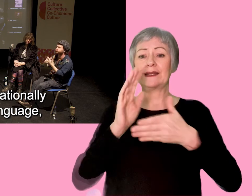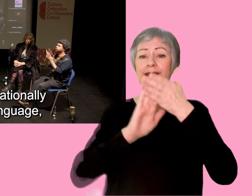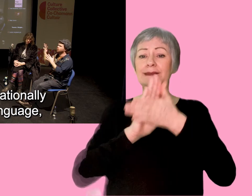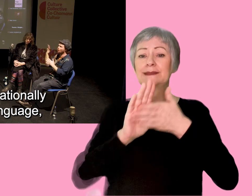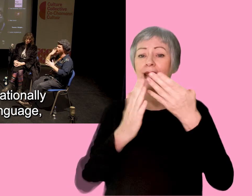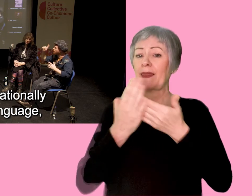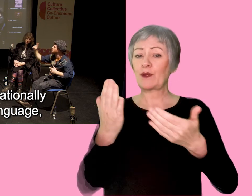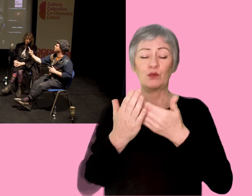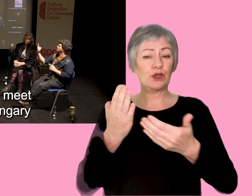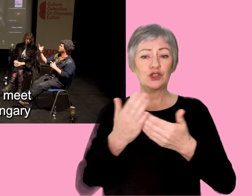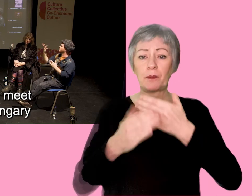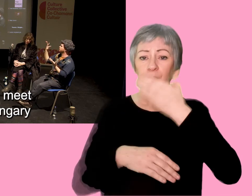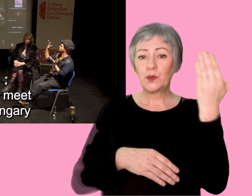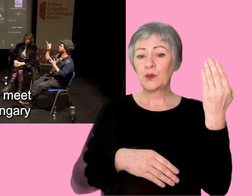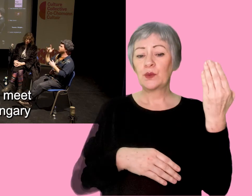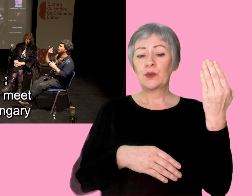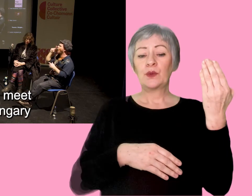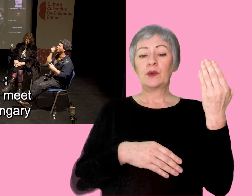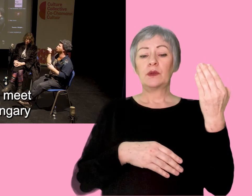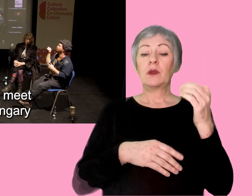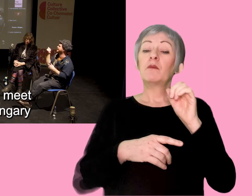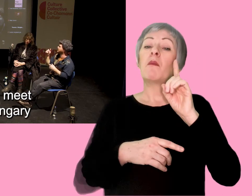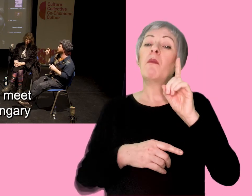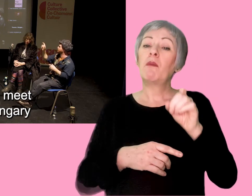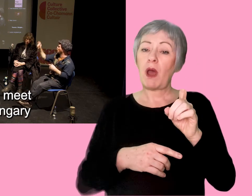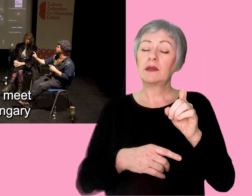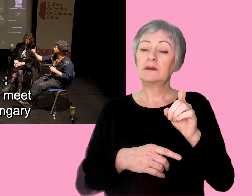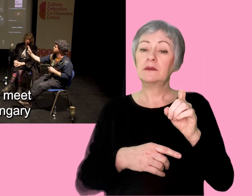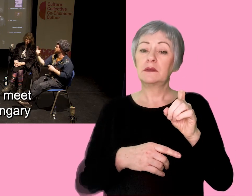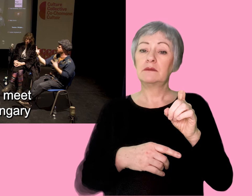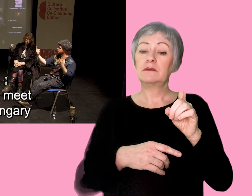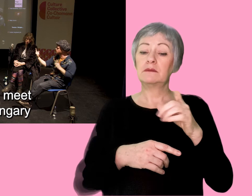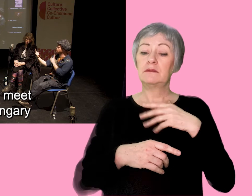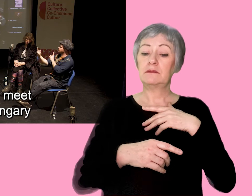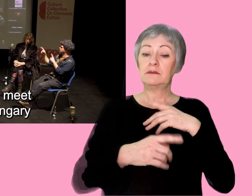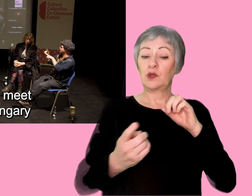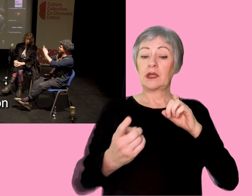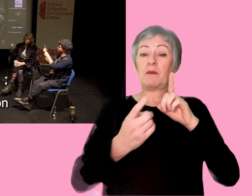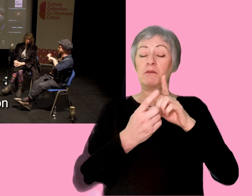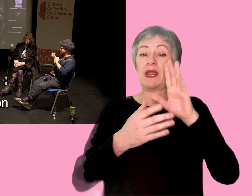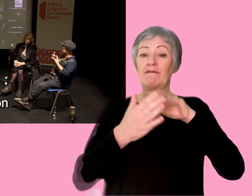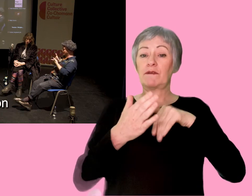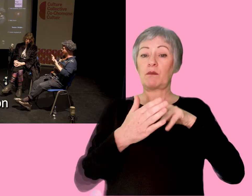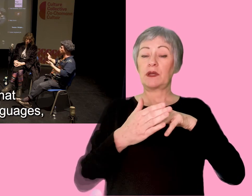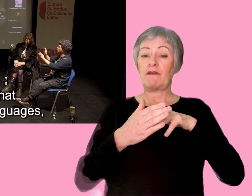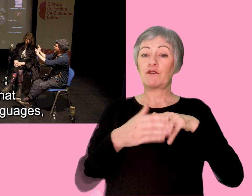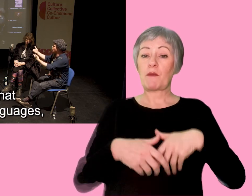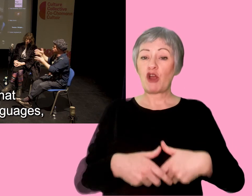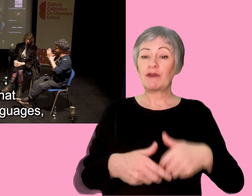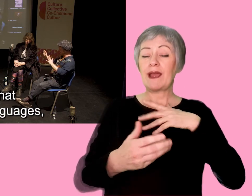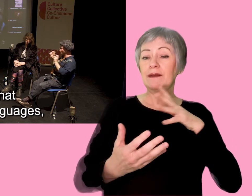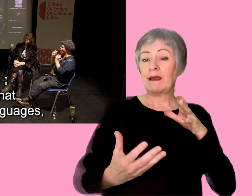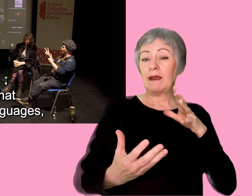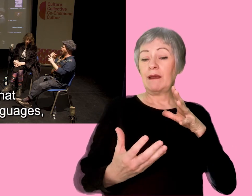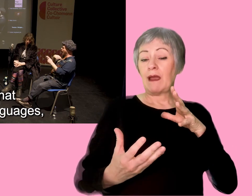signed language. However, you could meet somebody from Hungary as a deaf person and appreciate